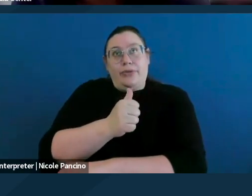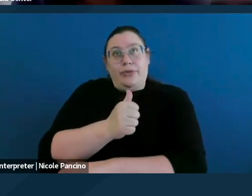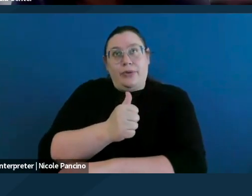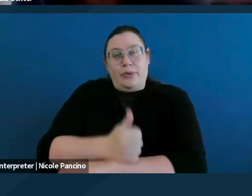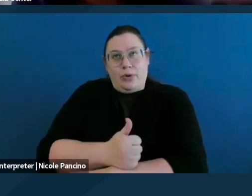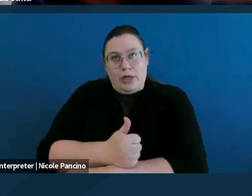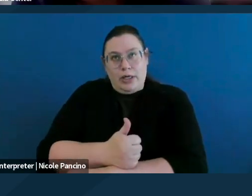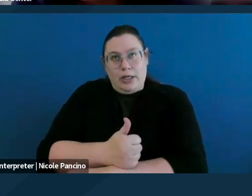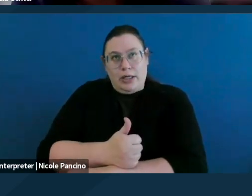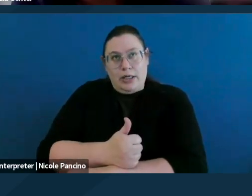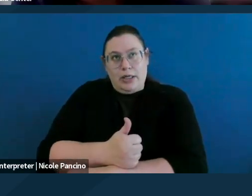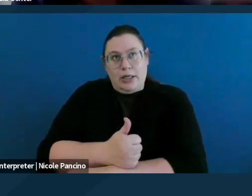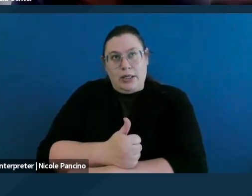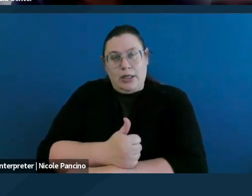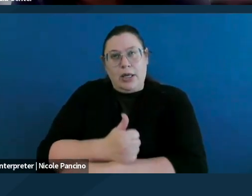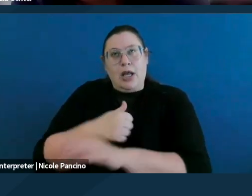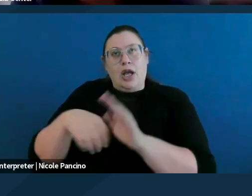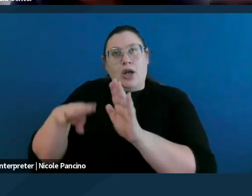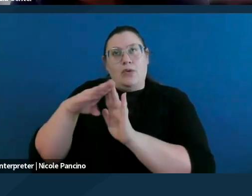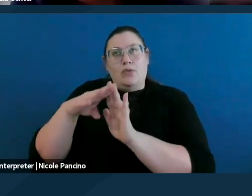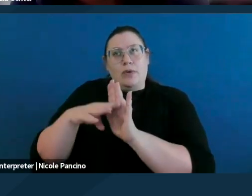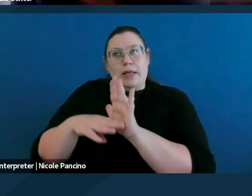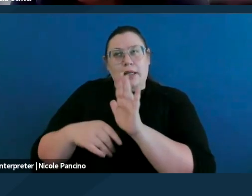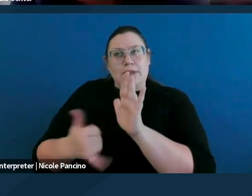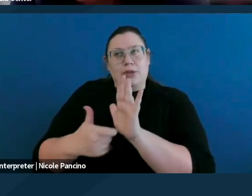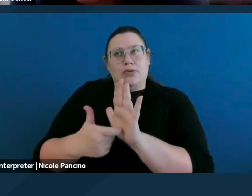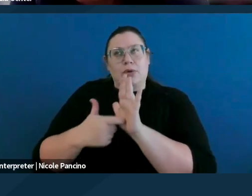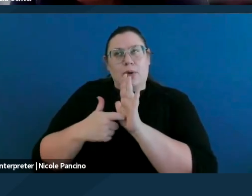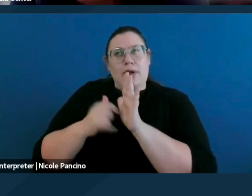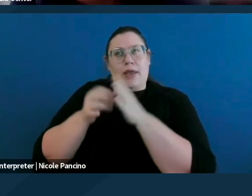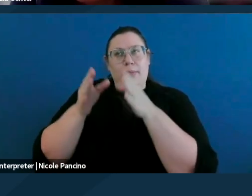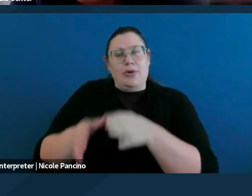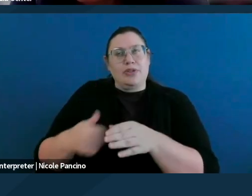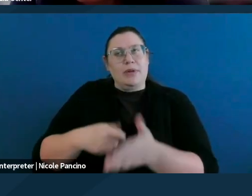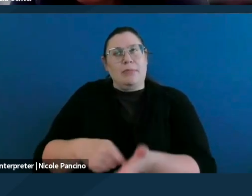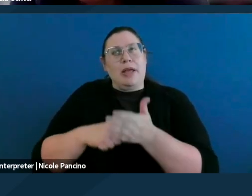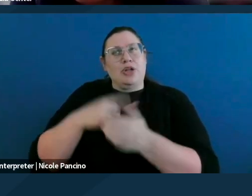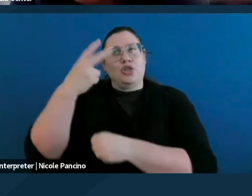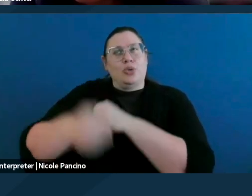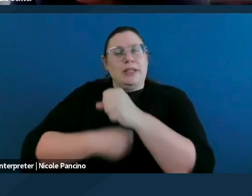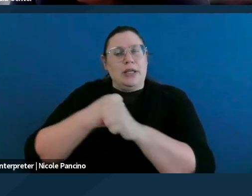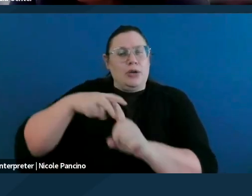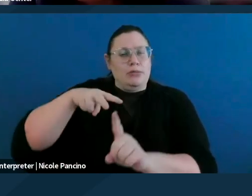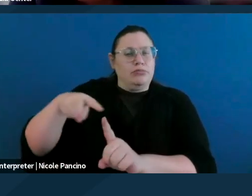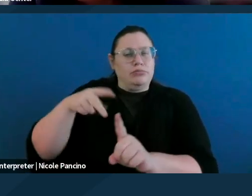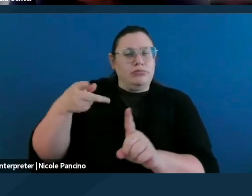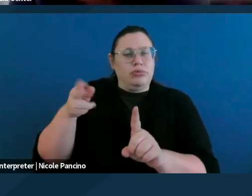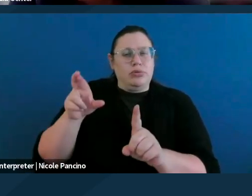the regulation still mandates the person to be under a mandatory 2-year probationary period.